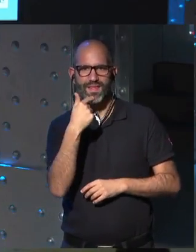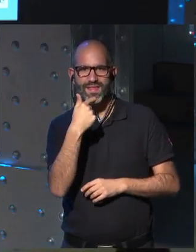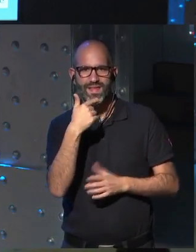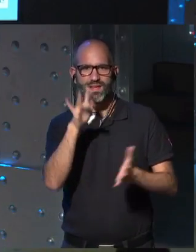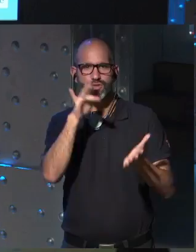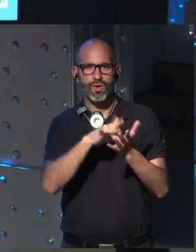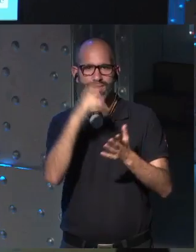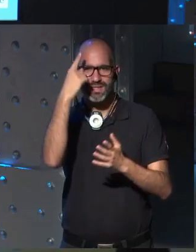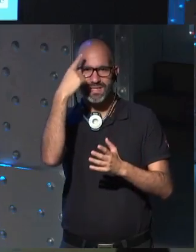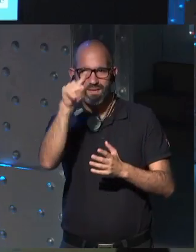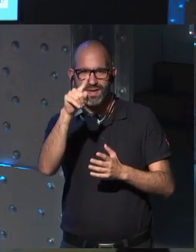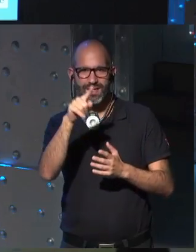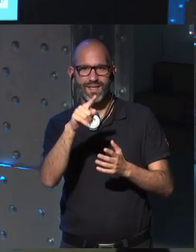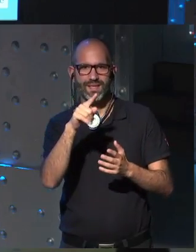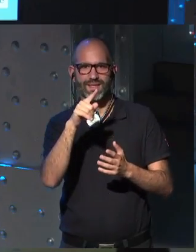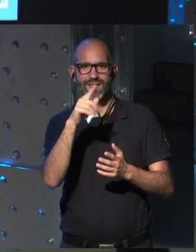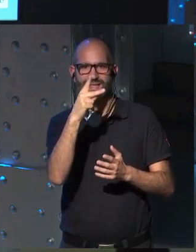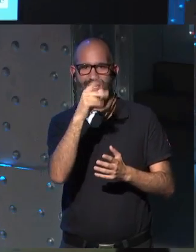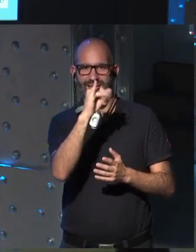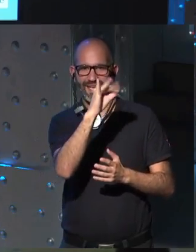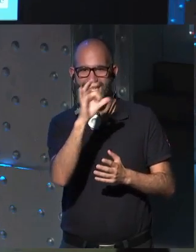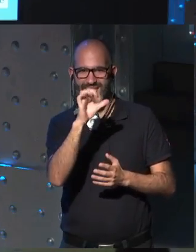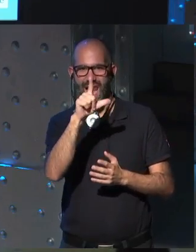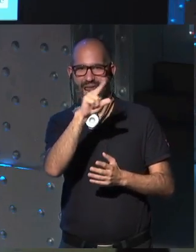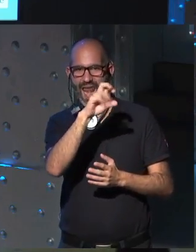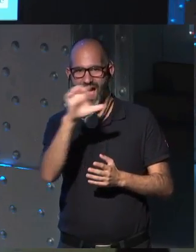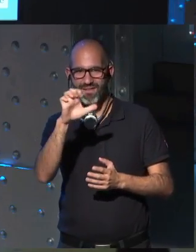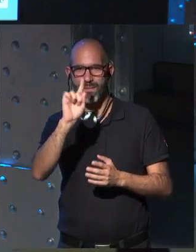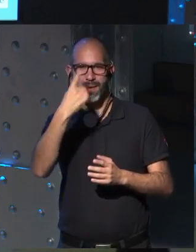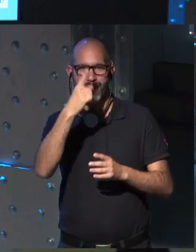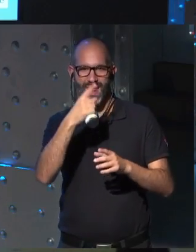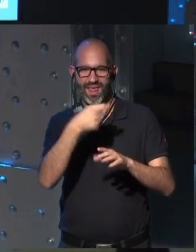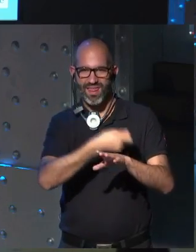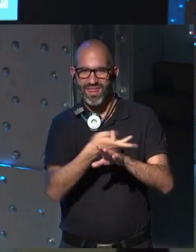Rixilan says that after getting to know that your first record,